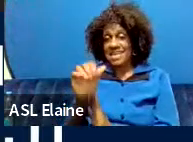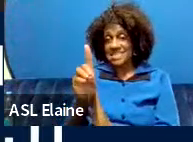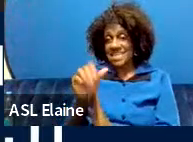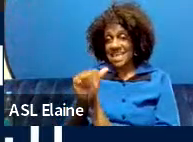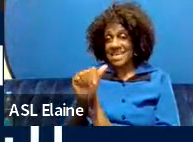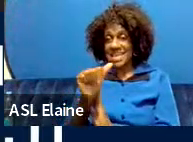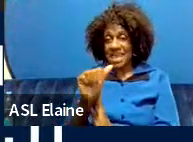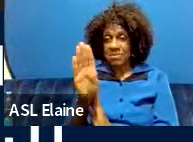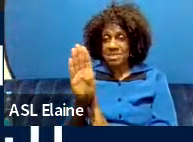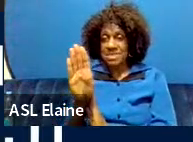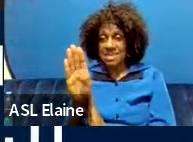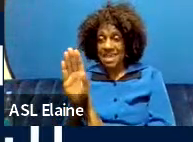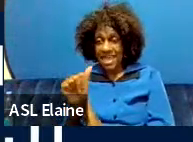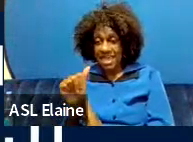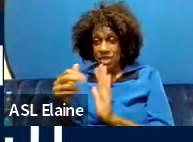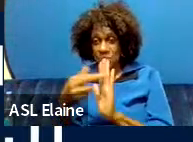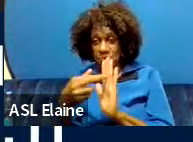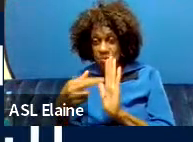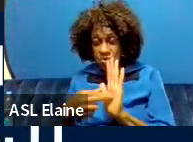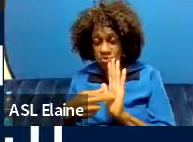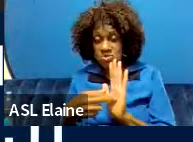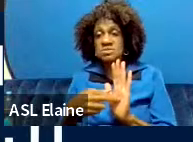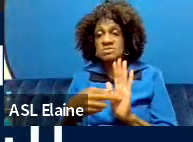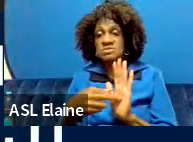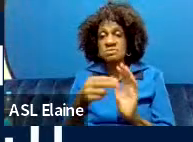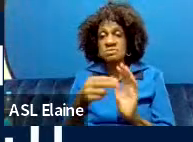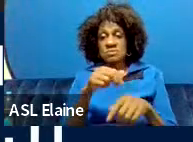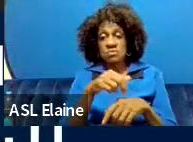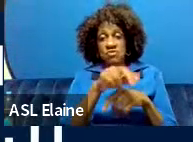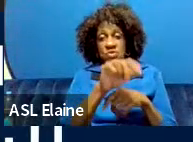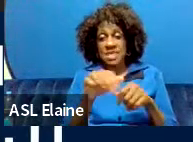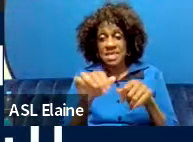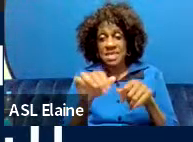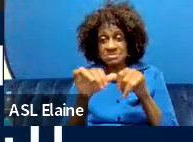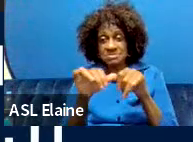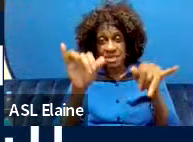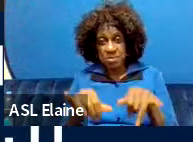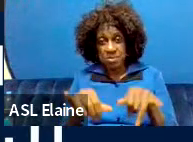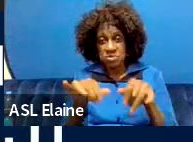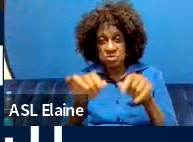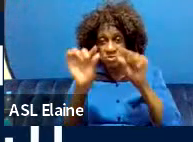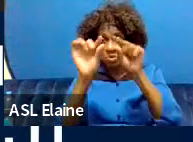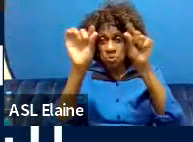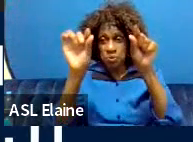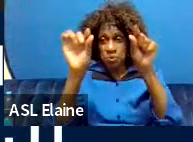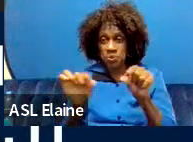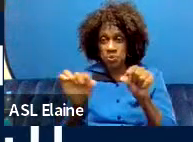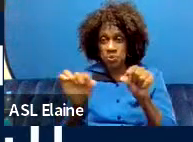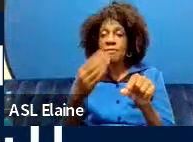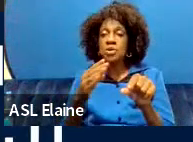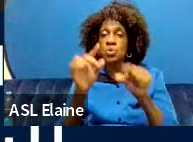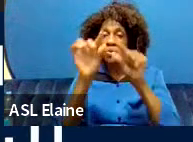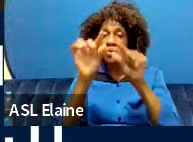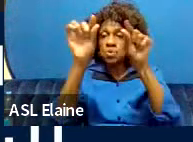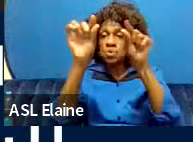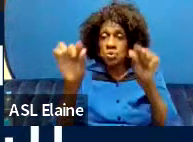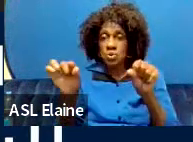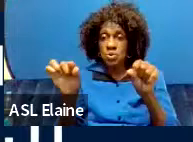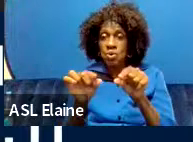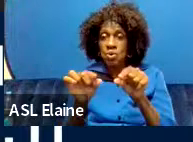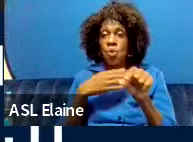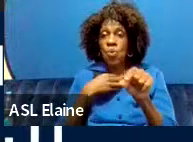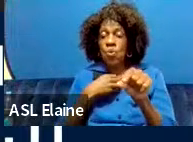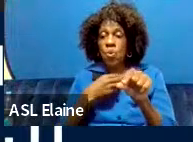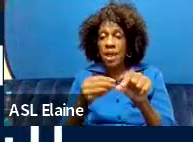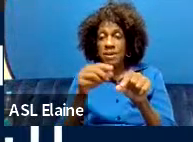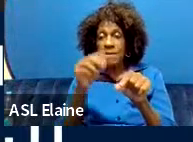ABA guidelines and standards reference the symbol, which is a borderless icon of a blue square with a white profile view